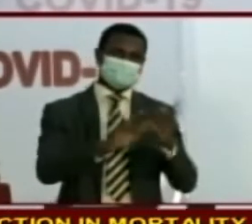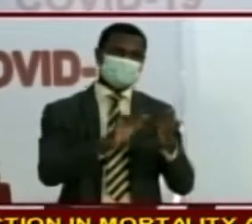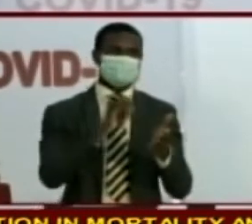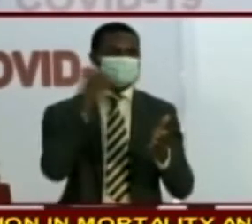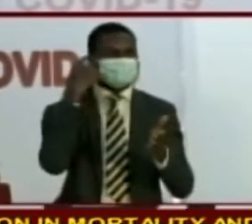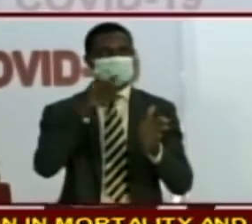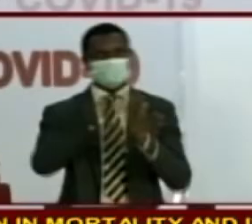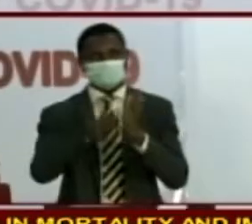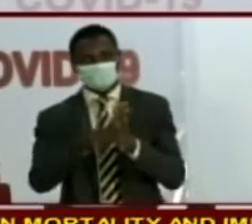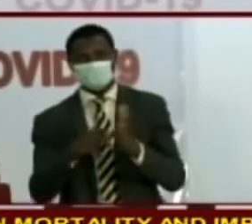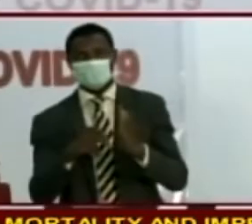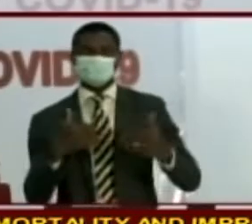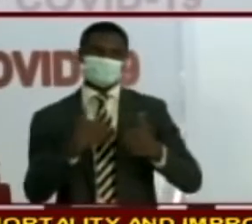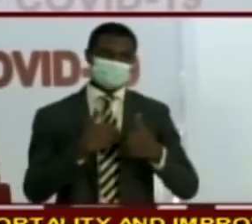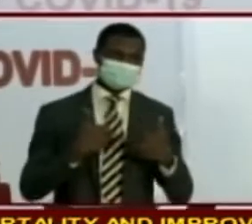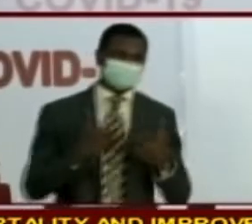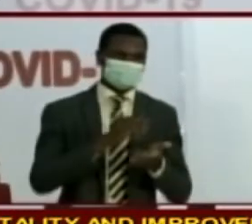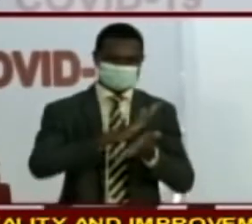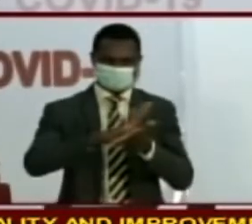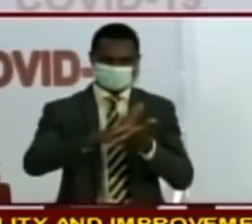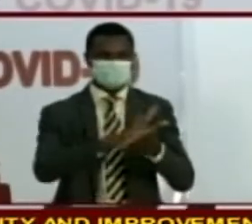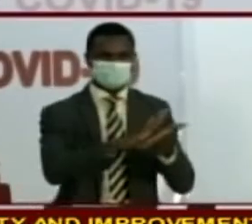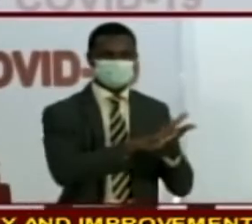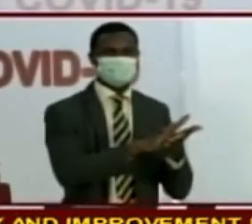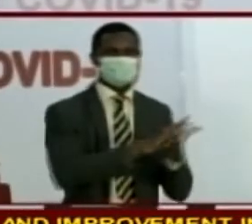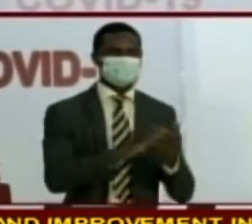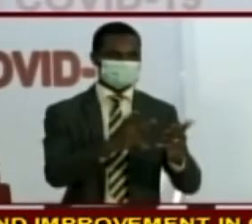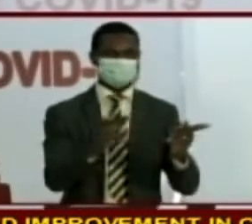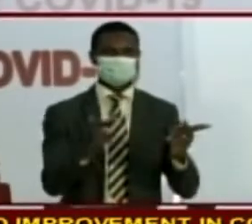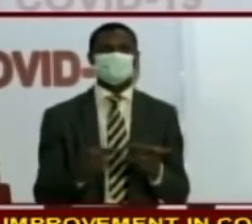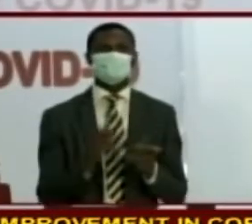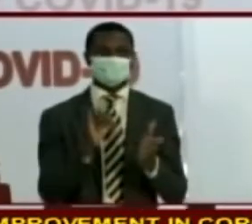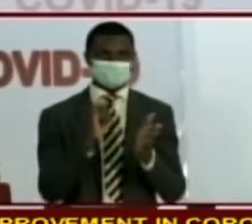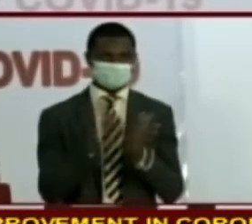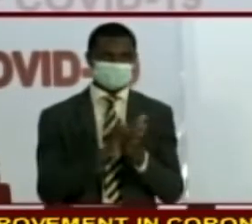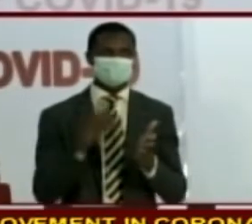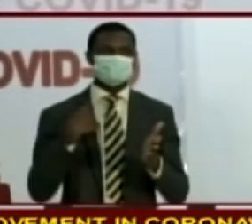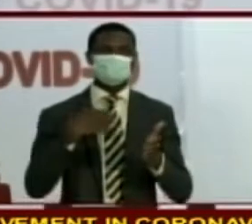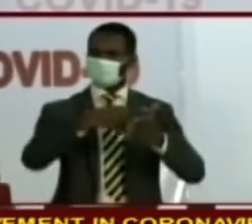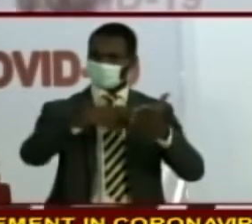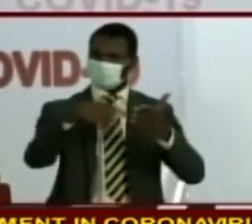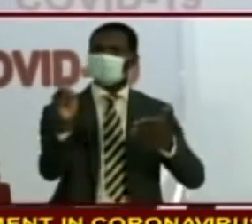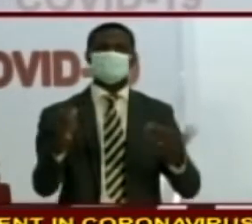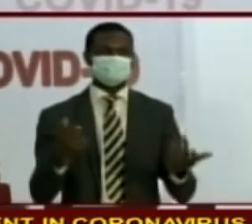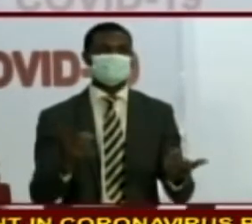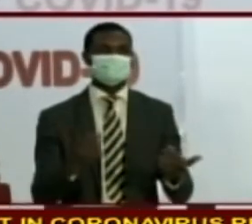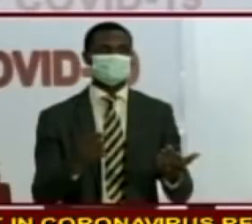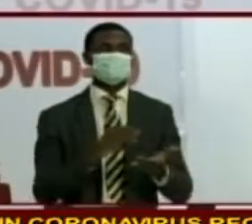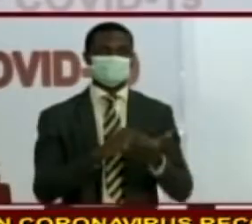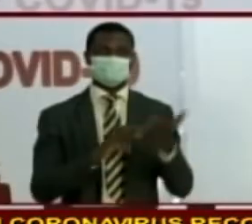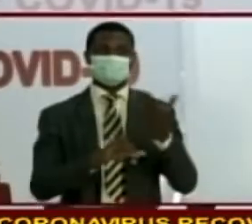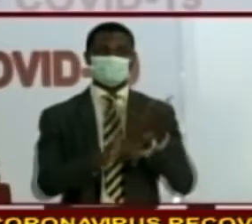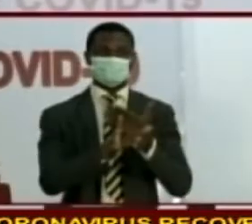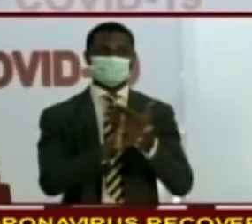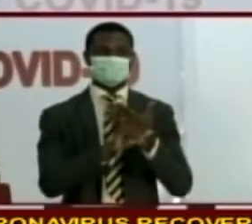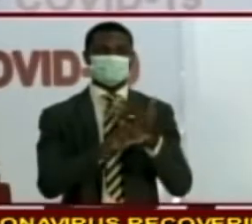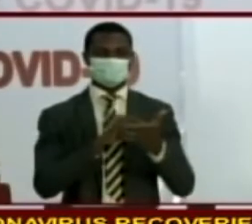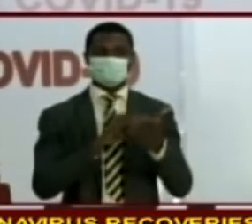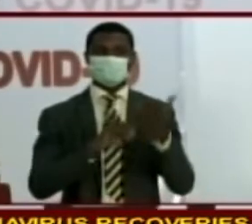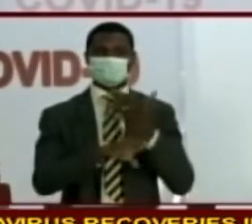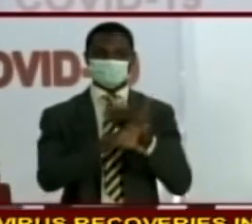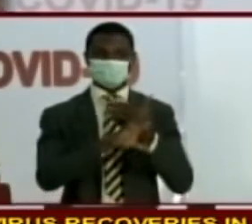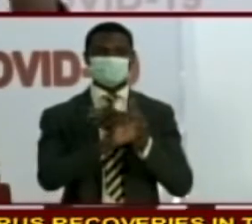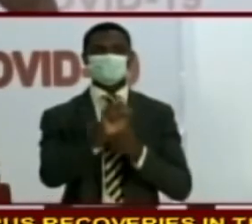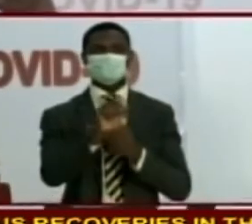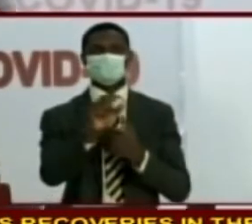those places. That memo was taken and passed at the Federal Executive Council of 11th March 2020.